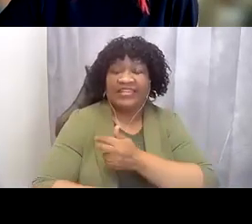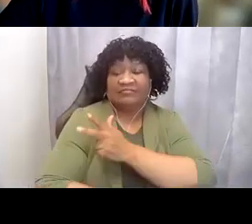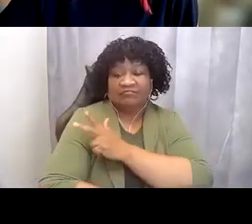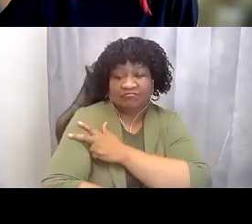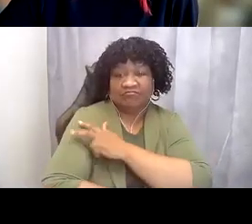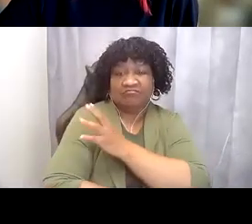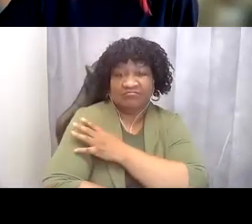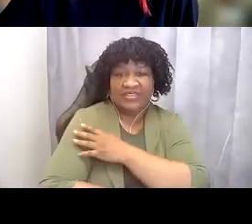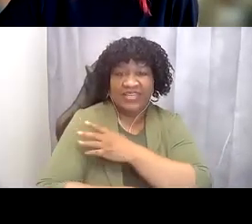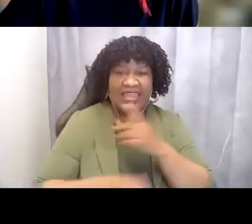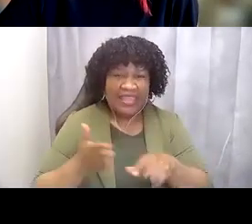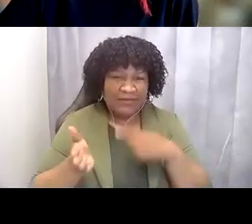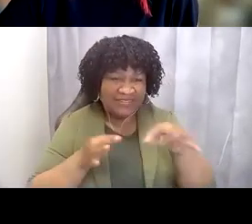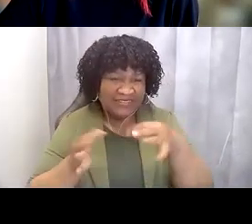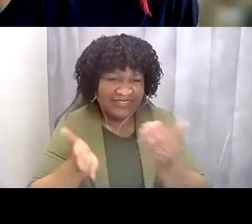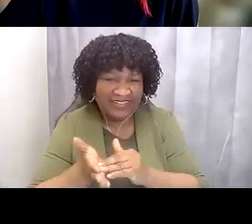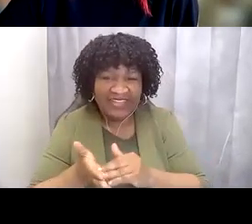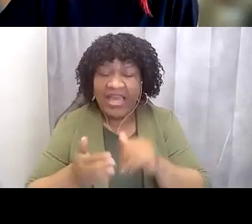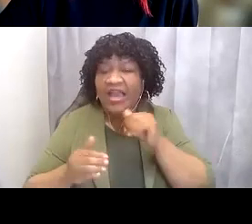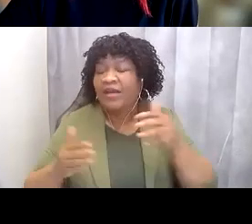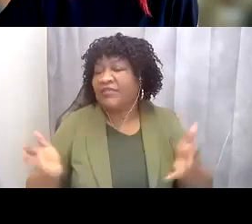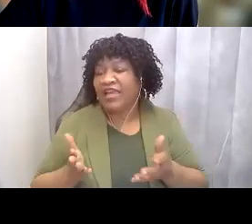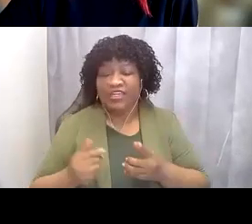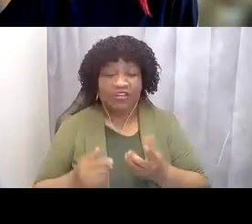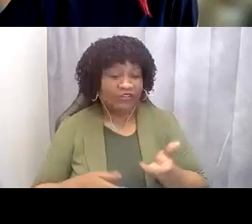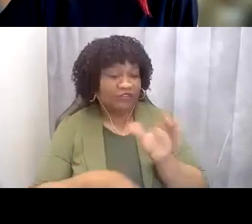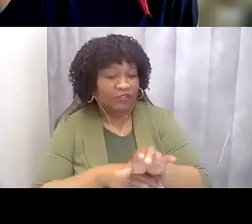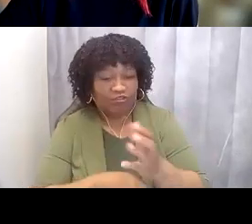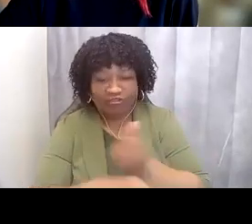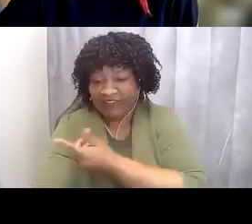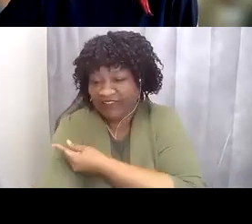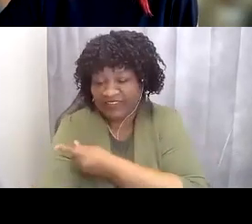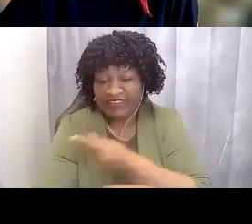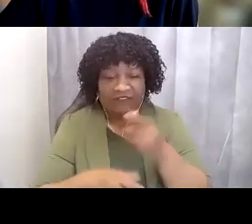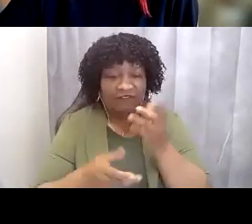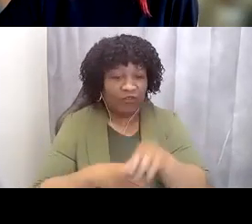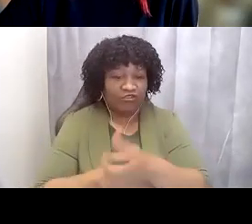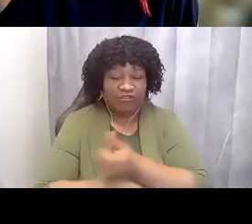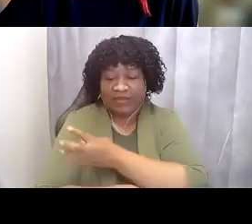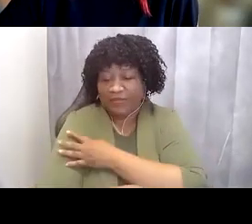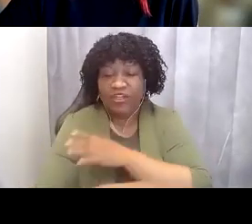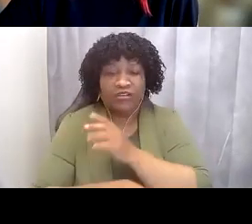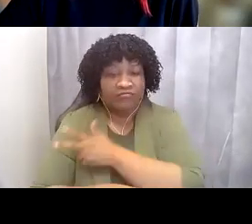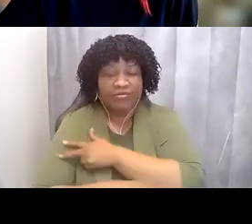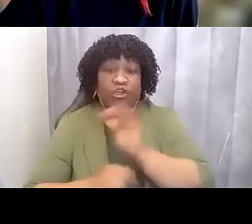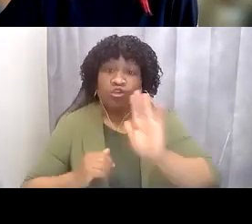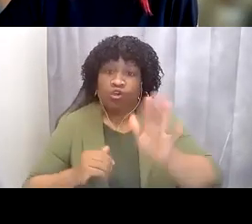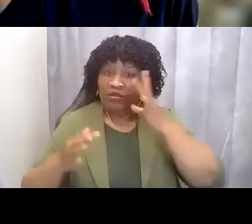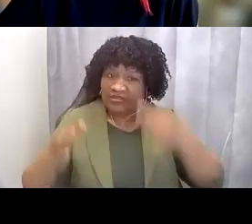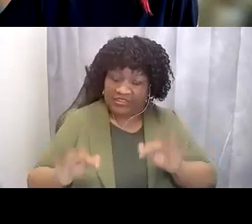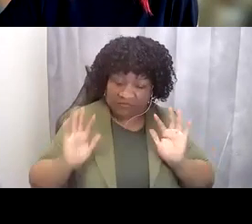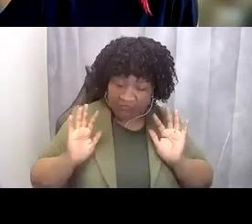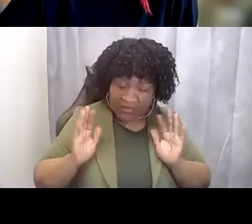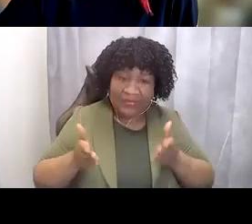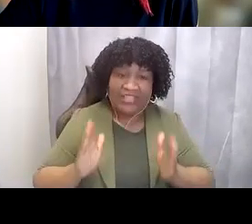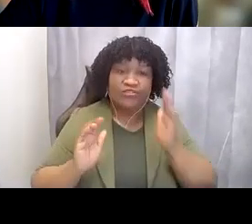I didn't say this in the beginning. I'm not here to tell you to get vaccinated and boosted. It's totally up to you if you decide to do it. I'm just letting you know